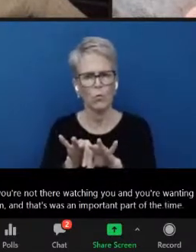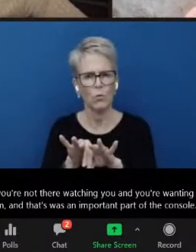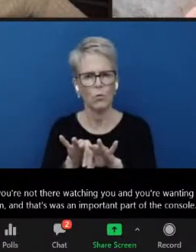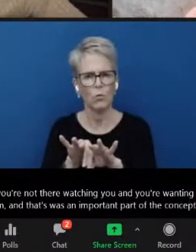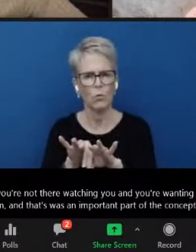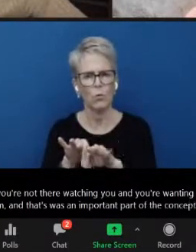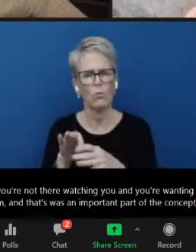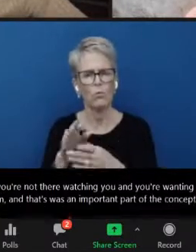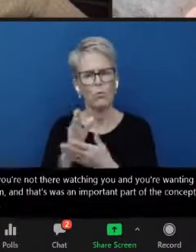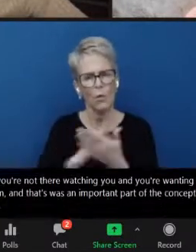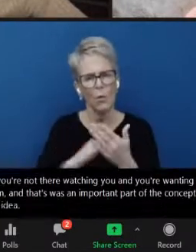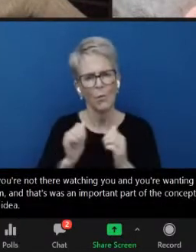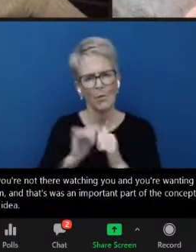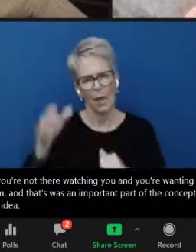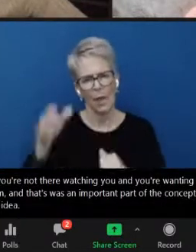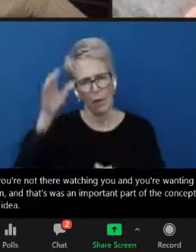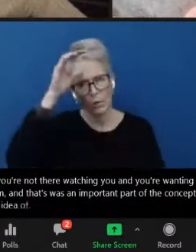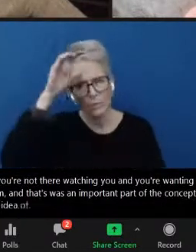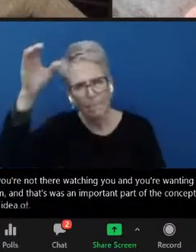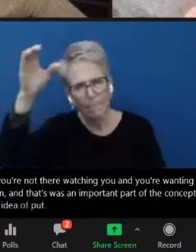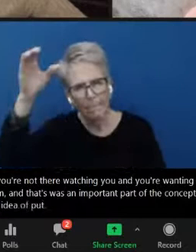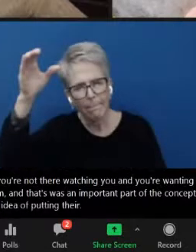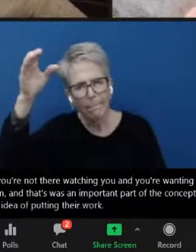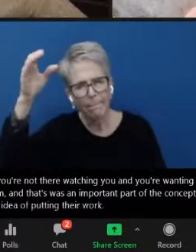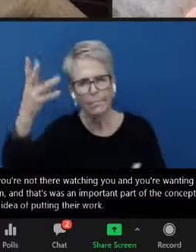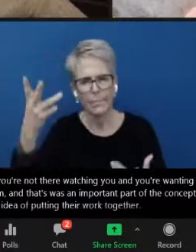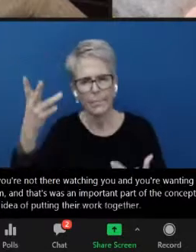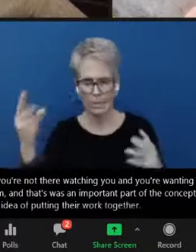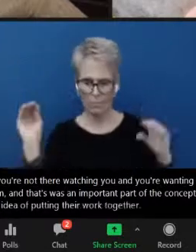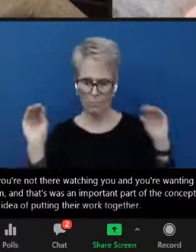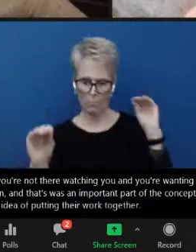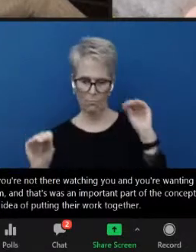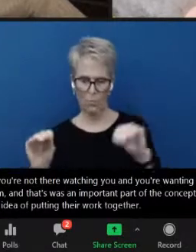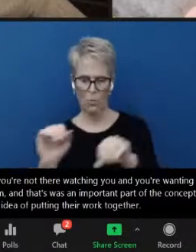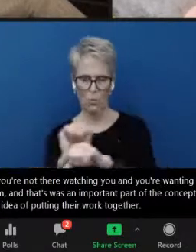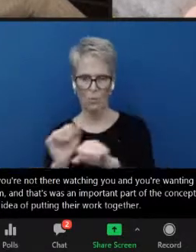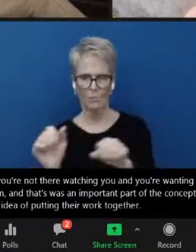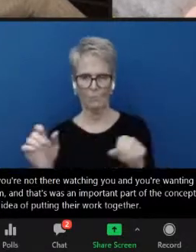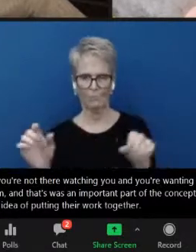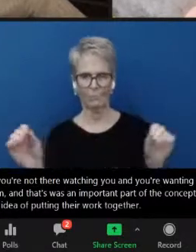and idea of putting their work together.